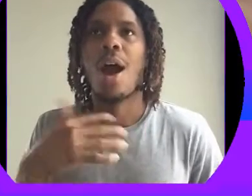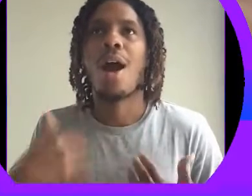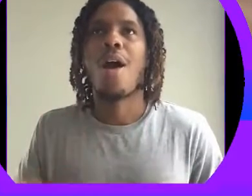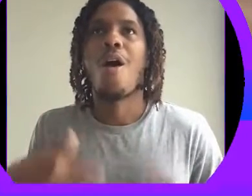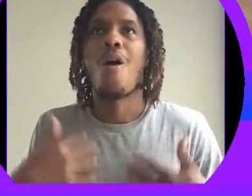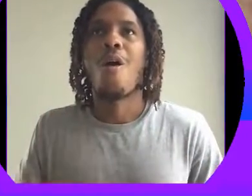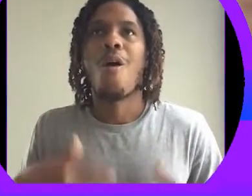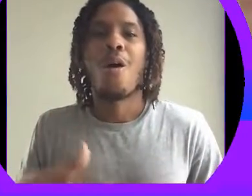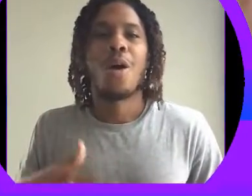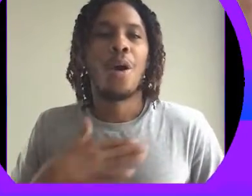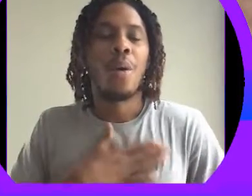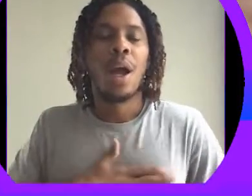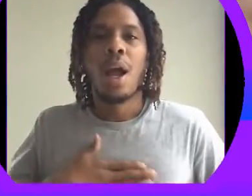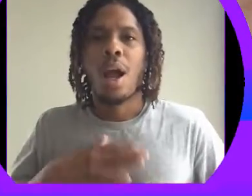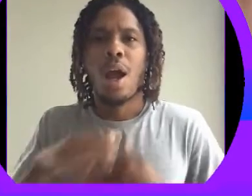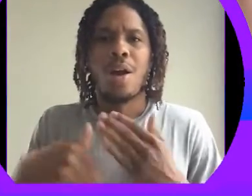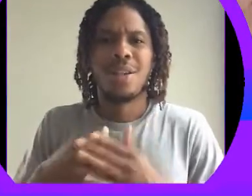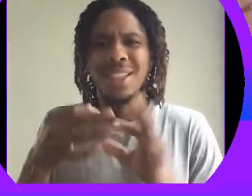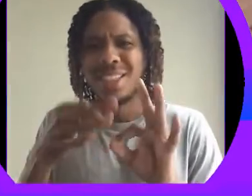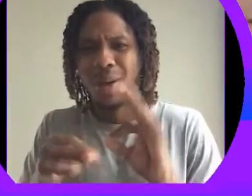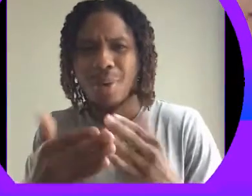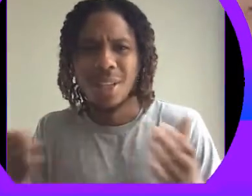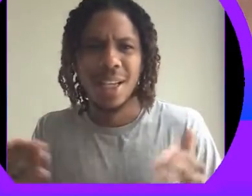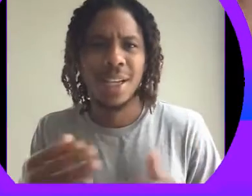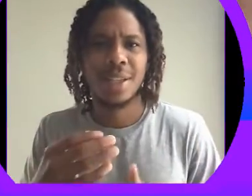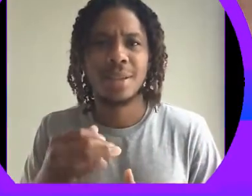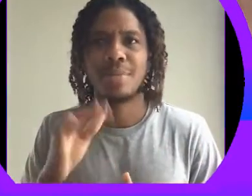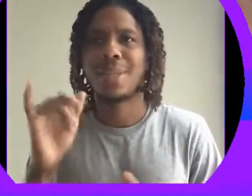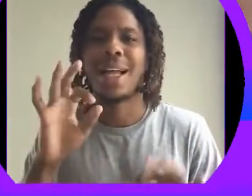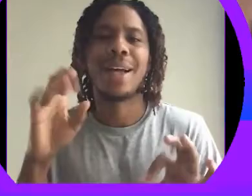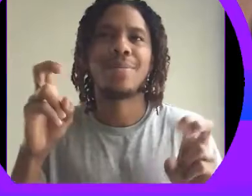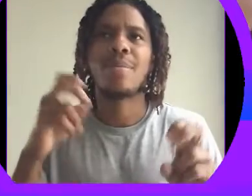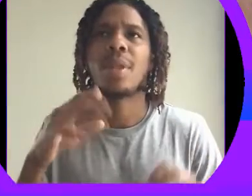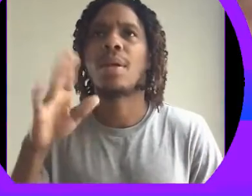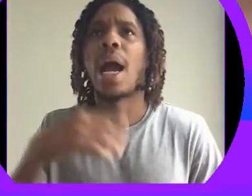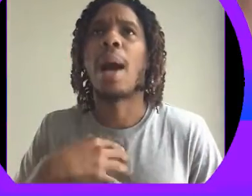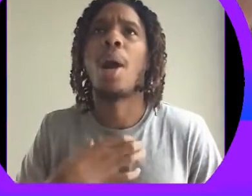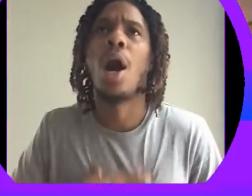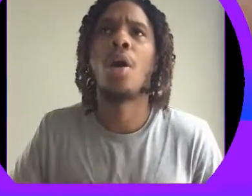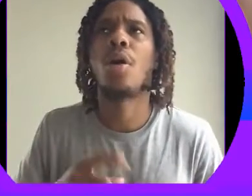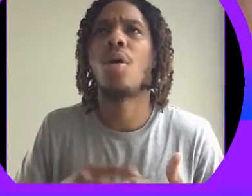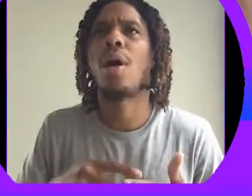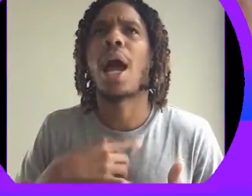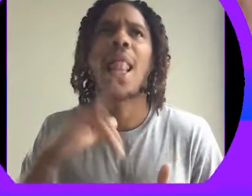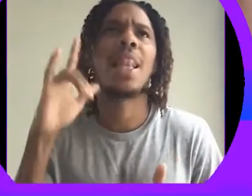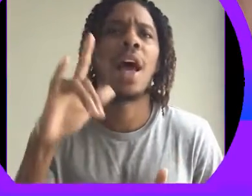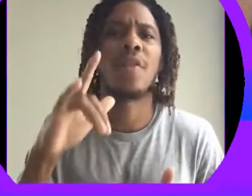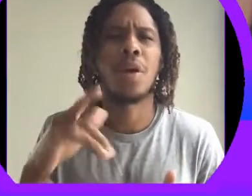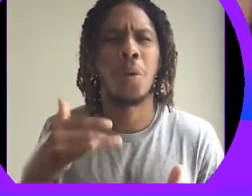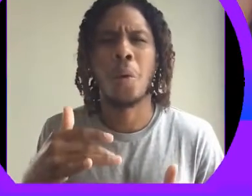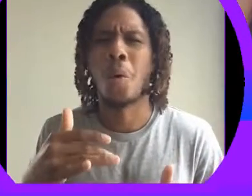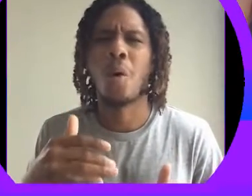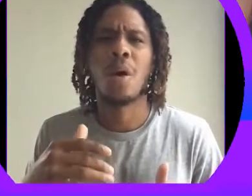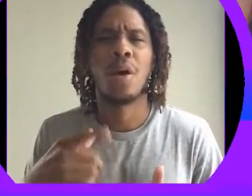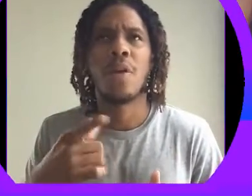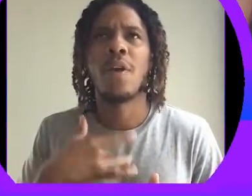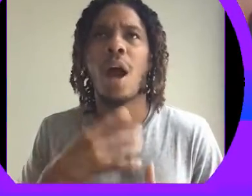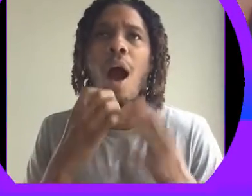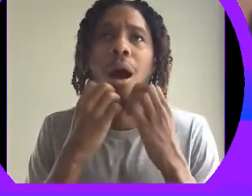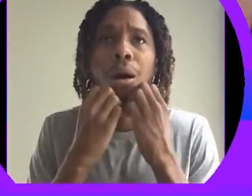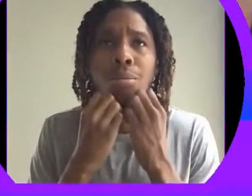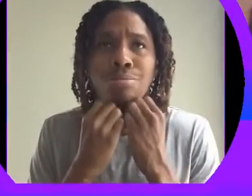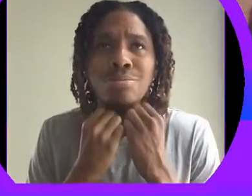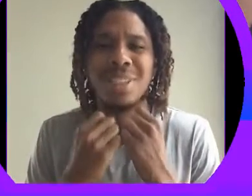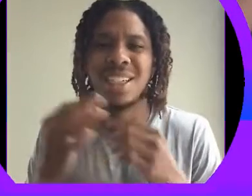you appreciate all of the simple things, that communicating that they're hungry, that they love you. Any little thing becomes a